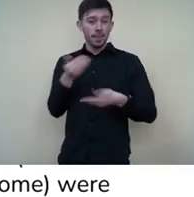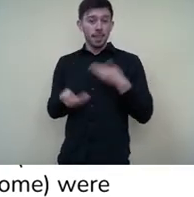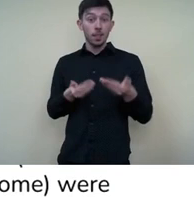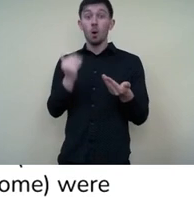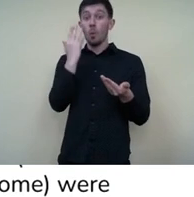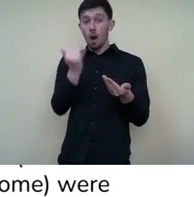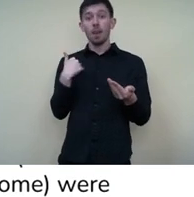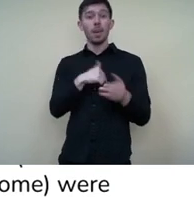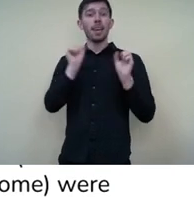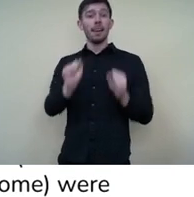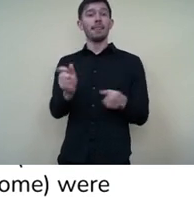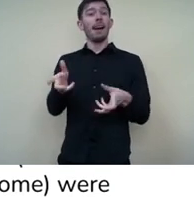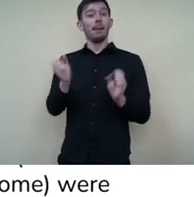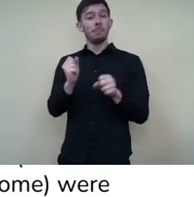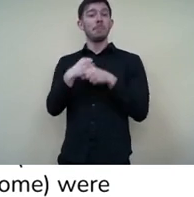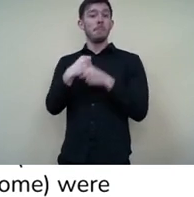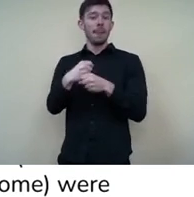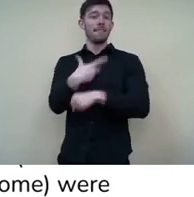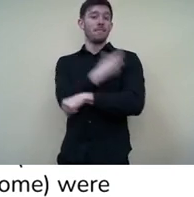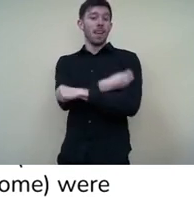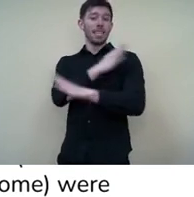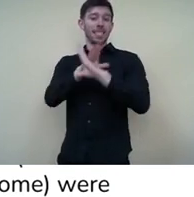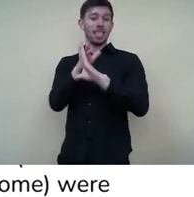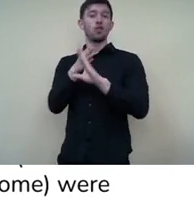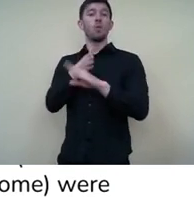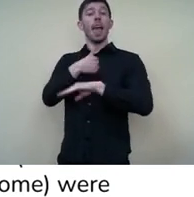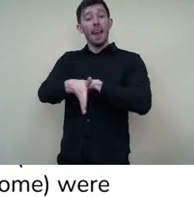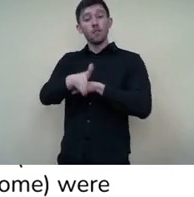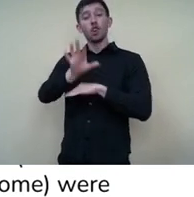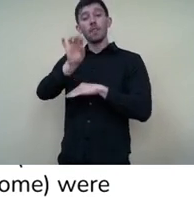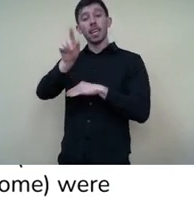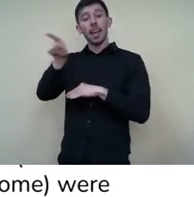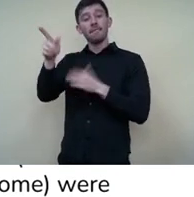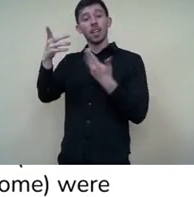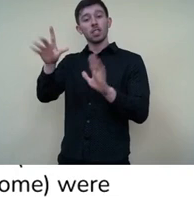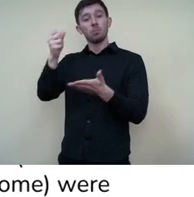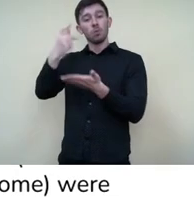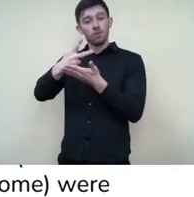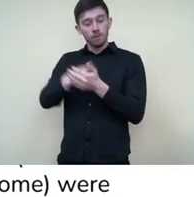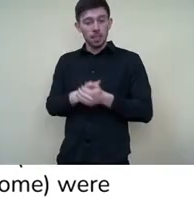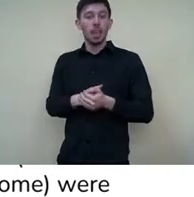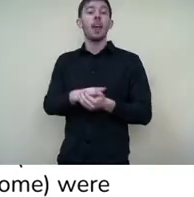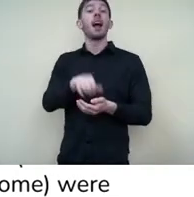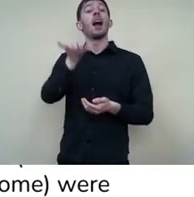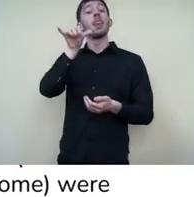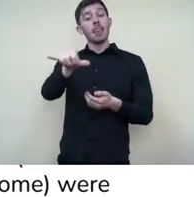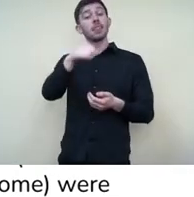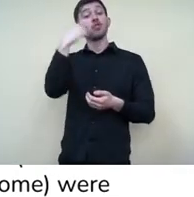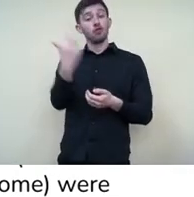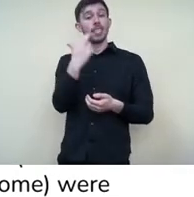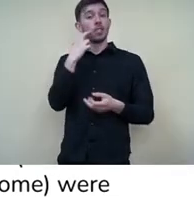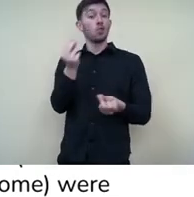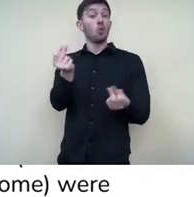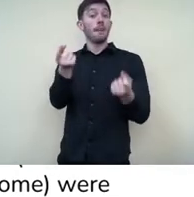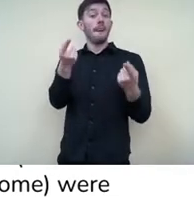to produce the vaccine so quickly after its approval from the FDA. But these are all the reasons why it was so